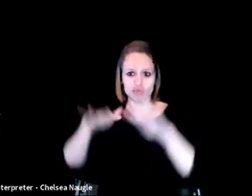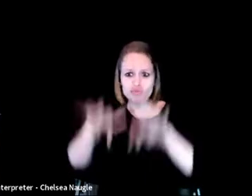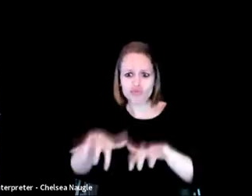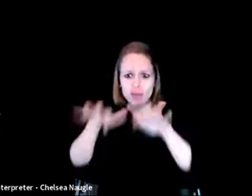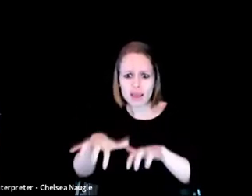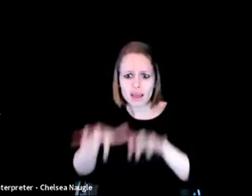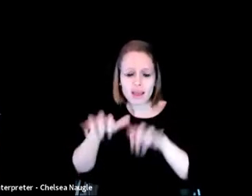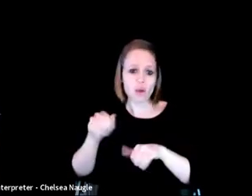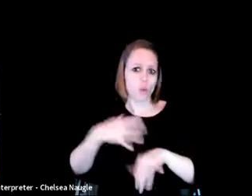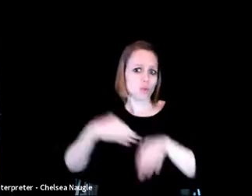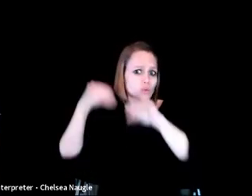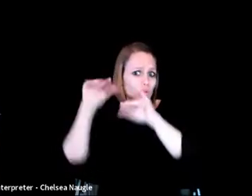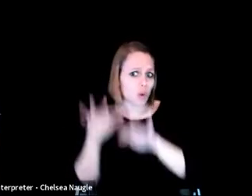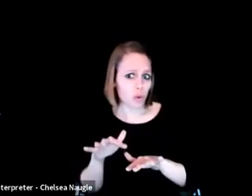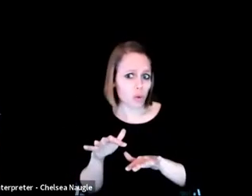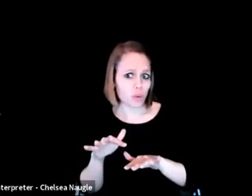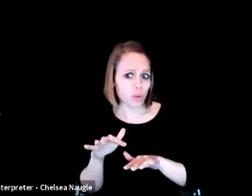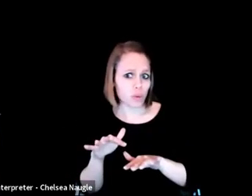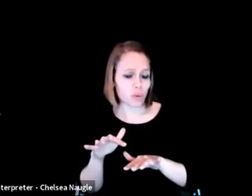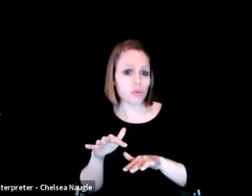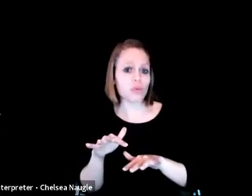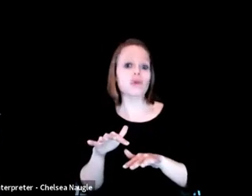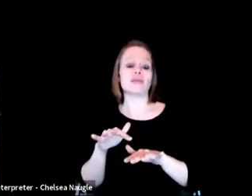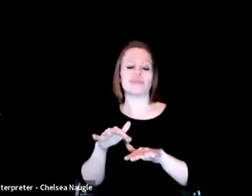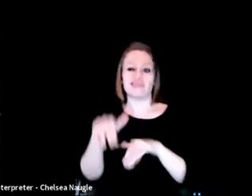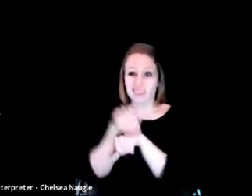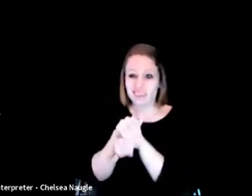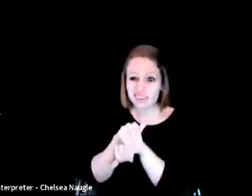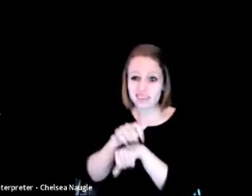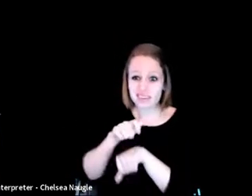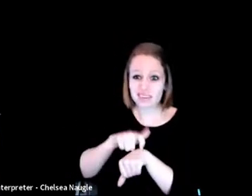or snowing outside. It's